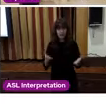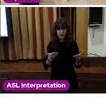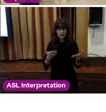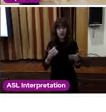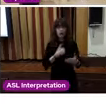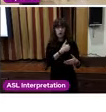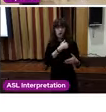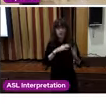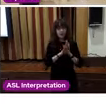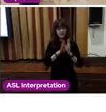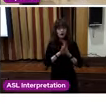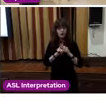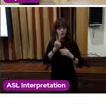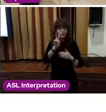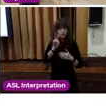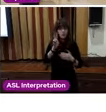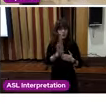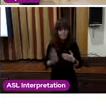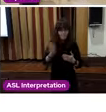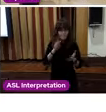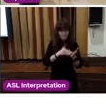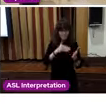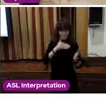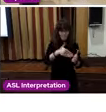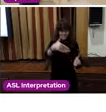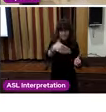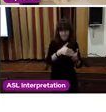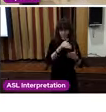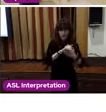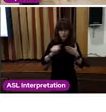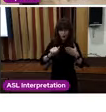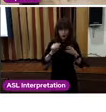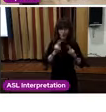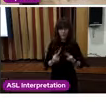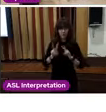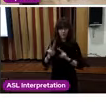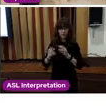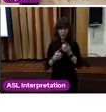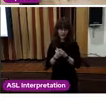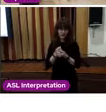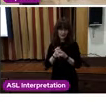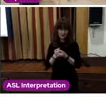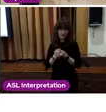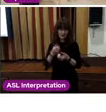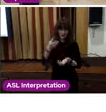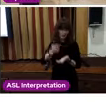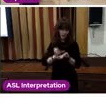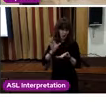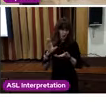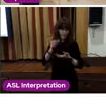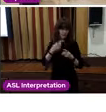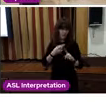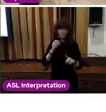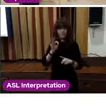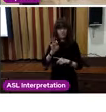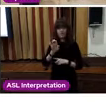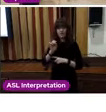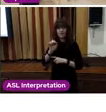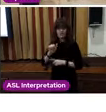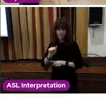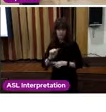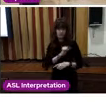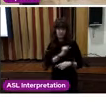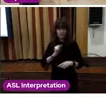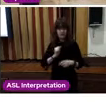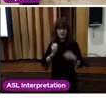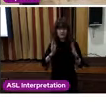billion burial assistance fund for FEMA. We secured the support of Senator Schumer, and what this means is